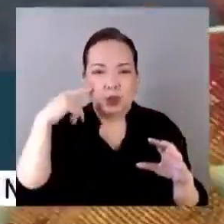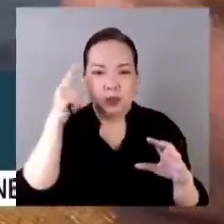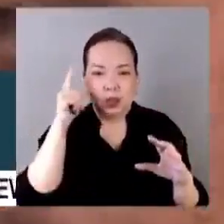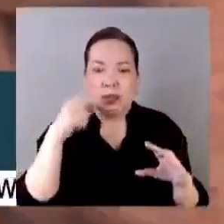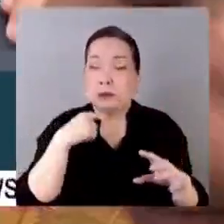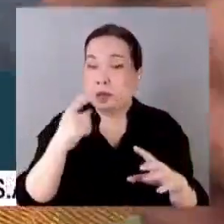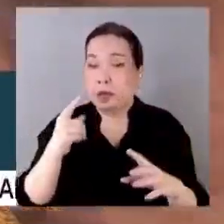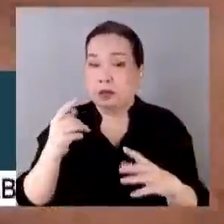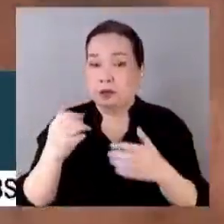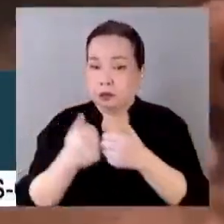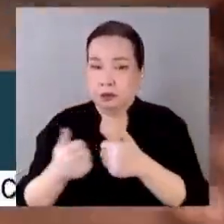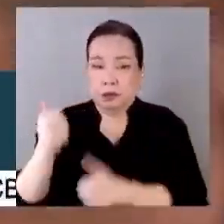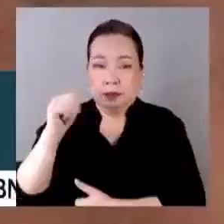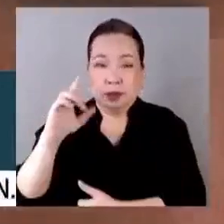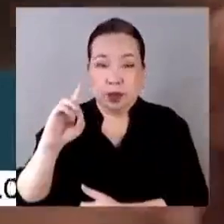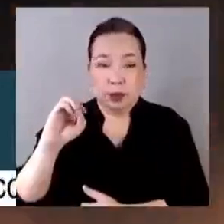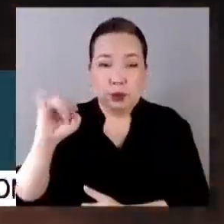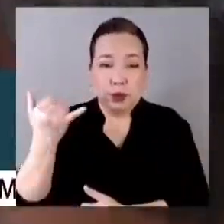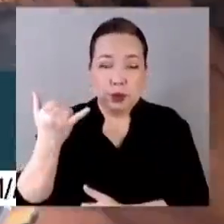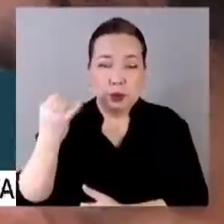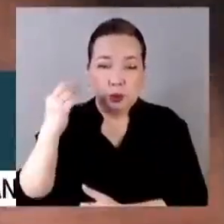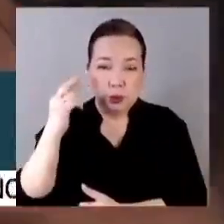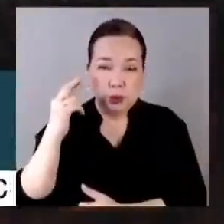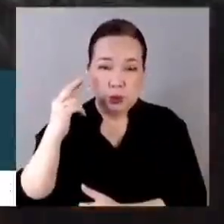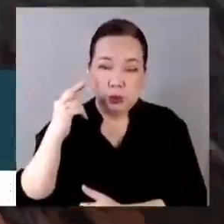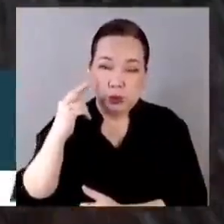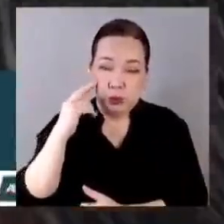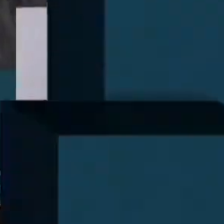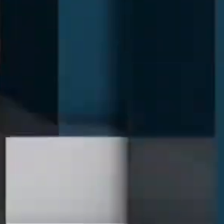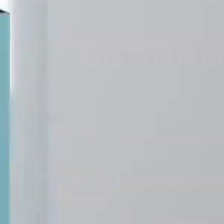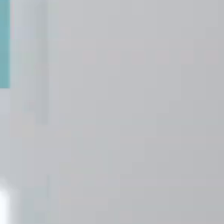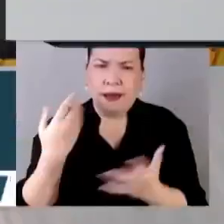The Mabasa family laid down their possible next steps.